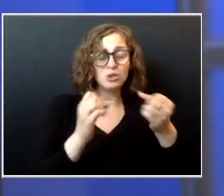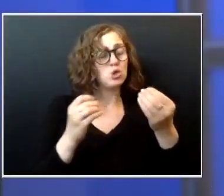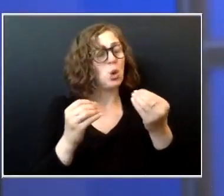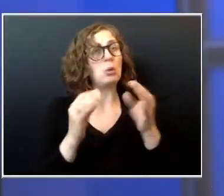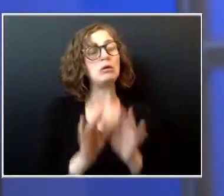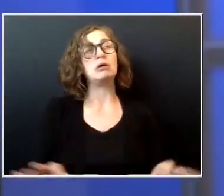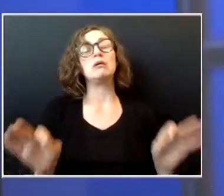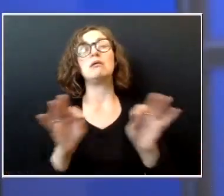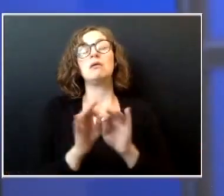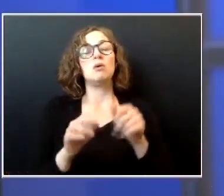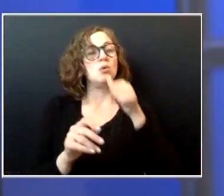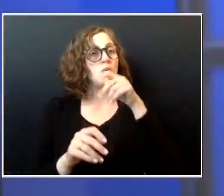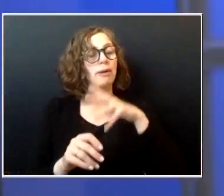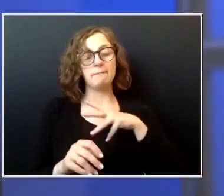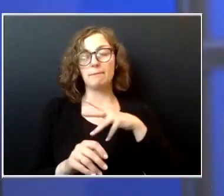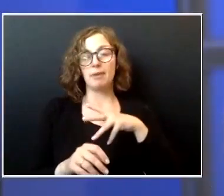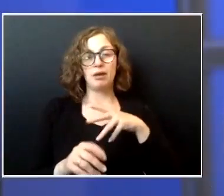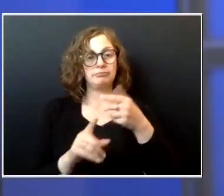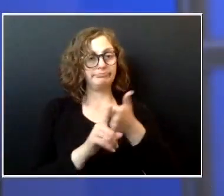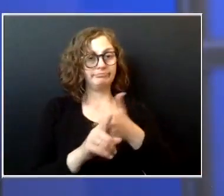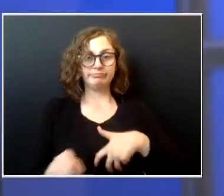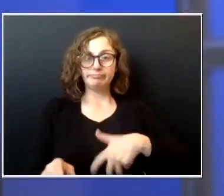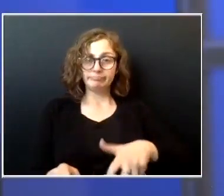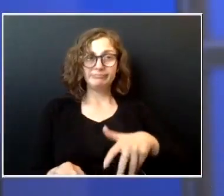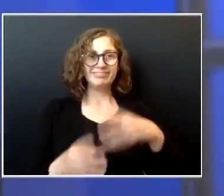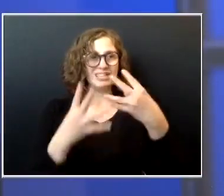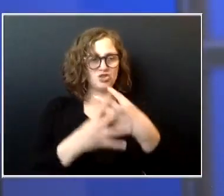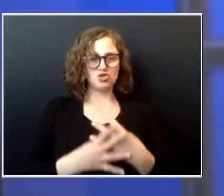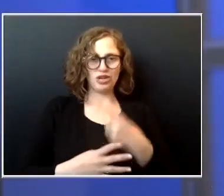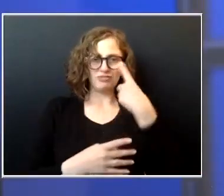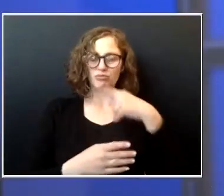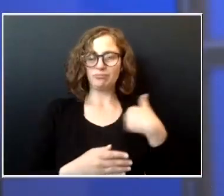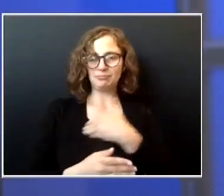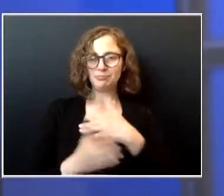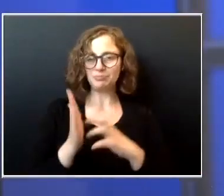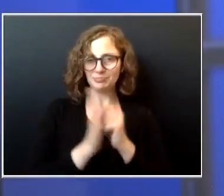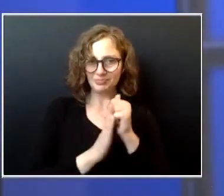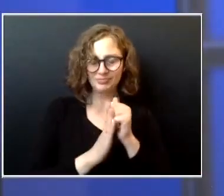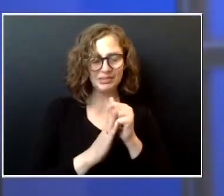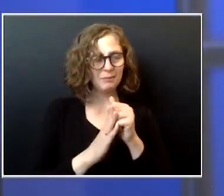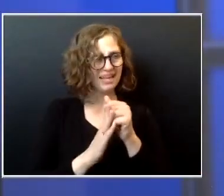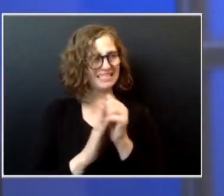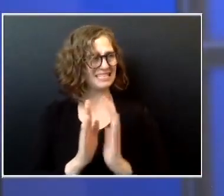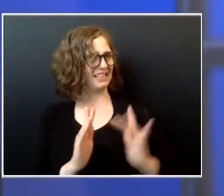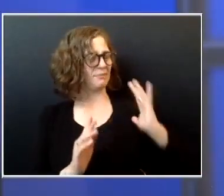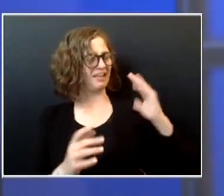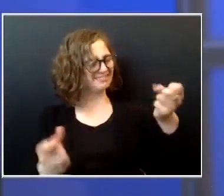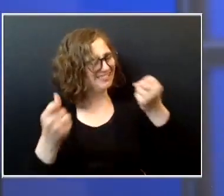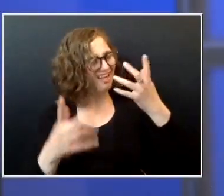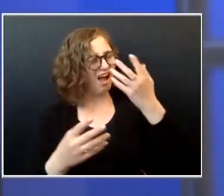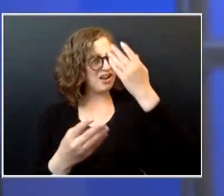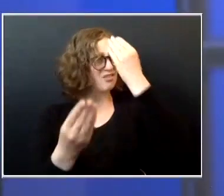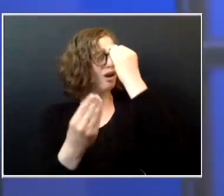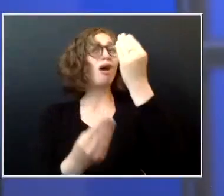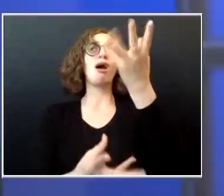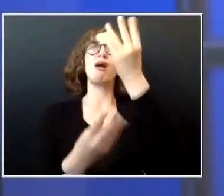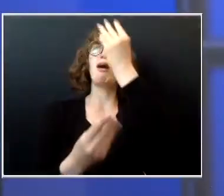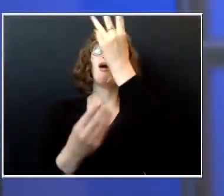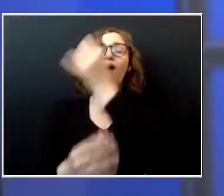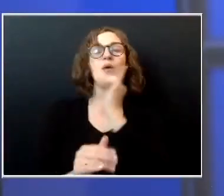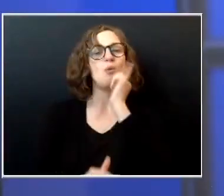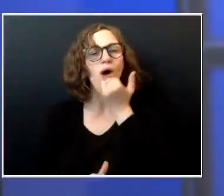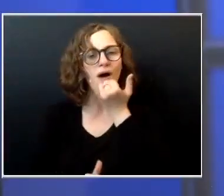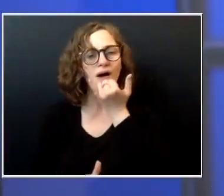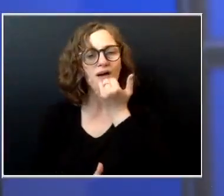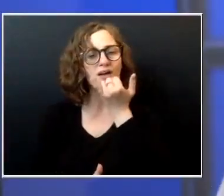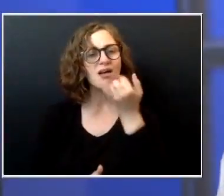misinformation about pregnancy and screening during pregnancy or breast cancer treatment during pregnancy. And those are actually patient